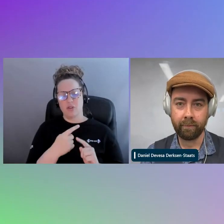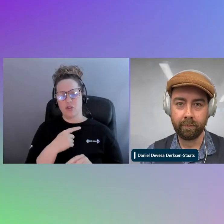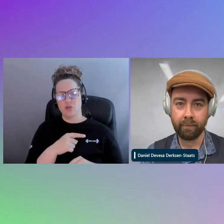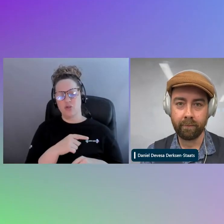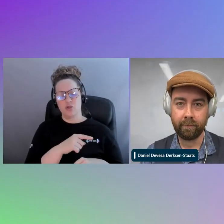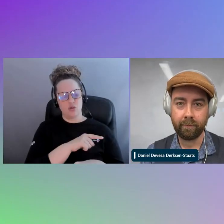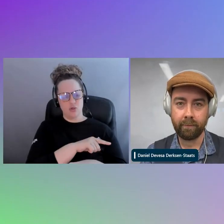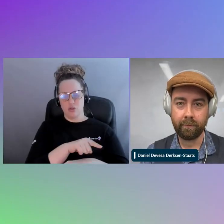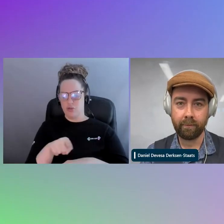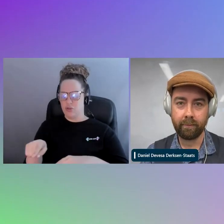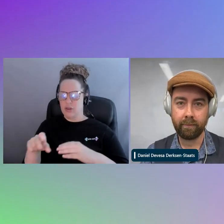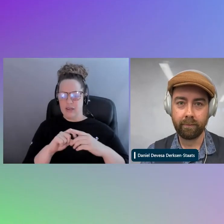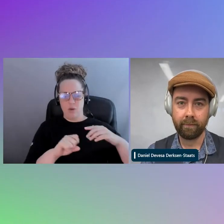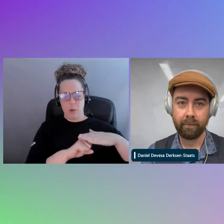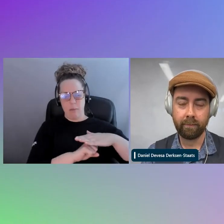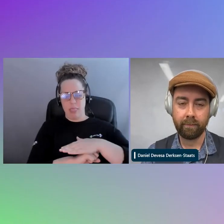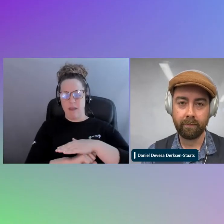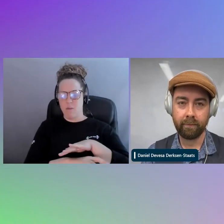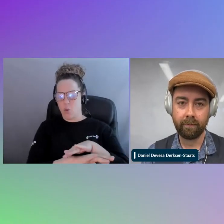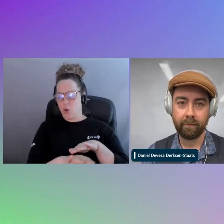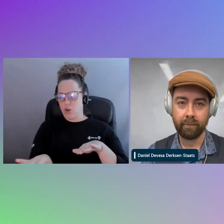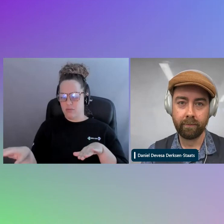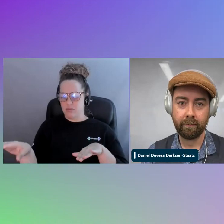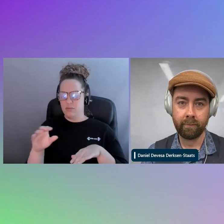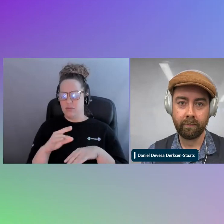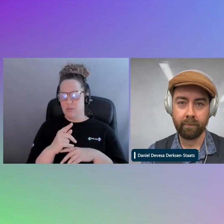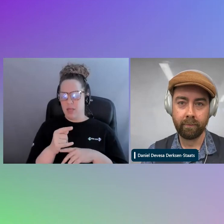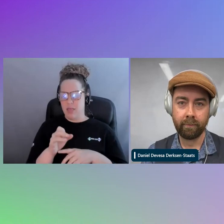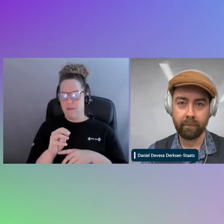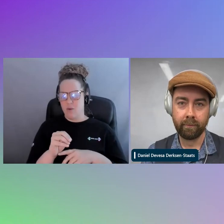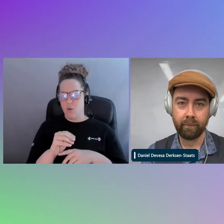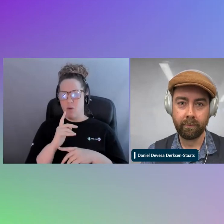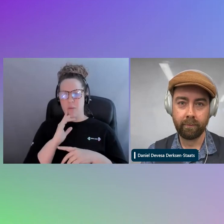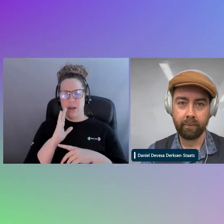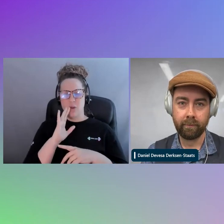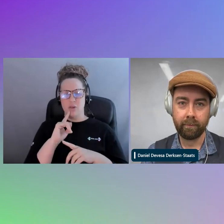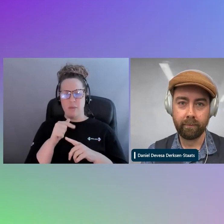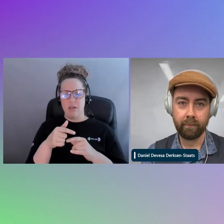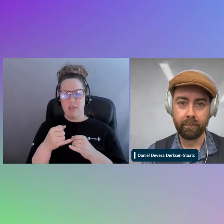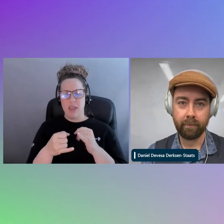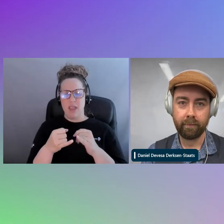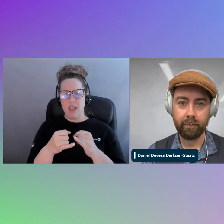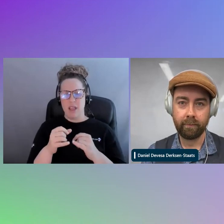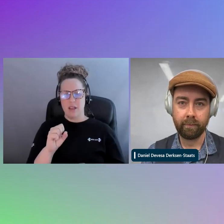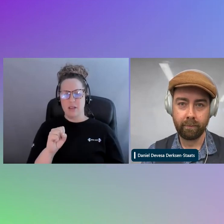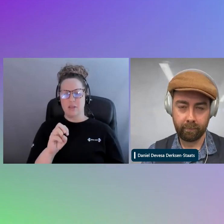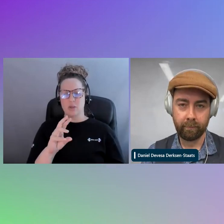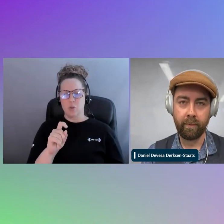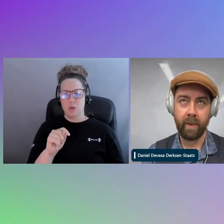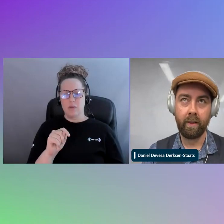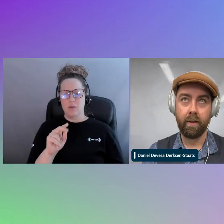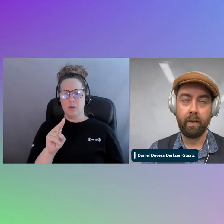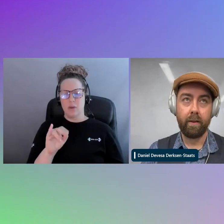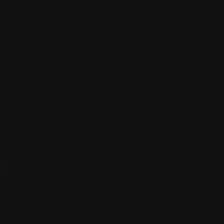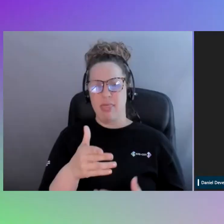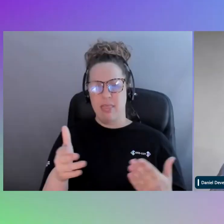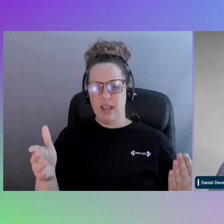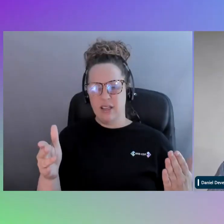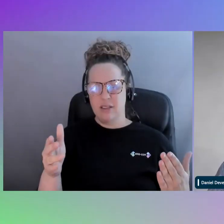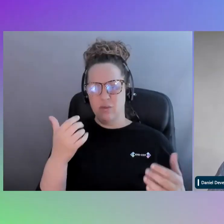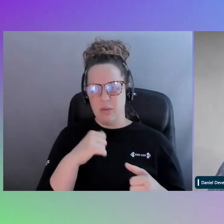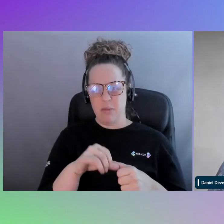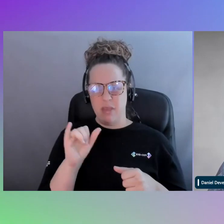cross-platform development? And I think that came in near the end when you were talking about Swift UI things.